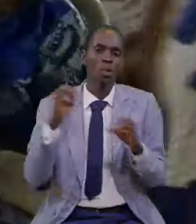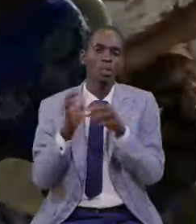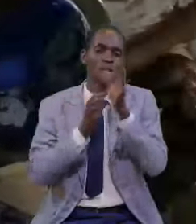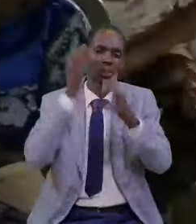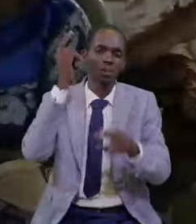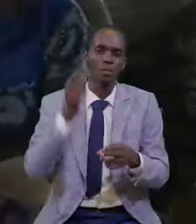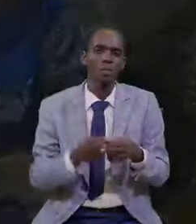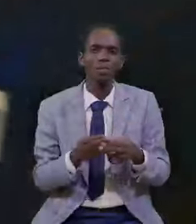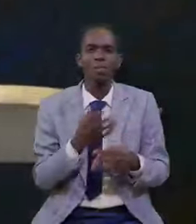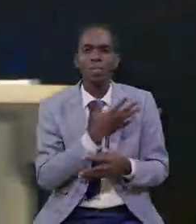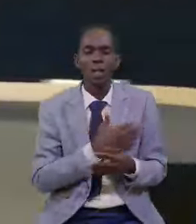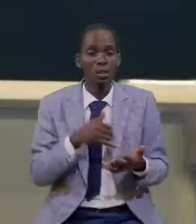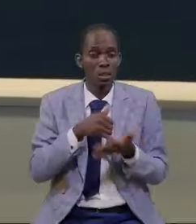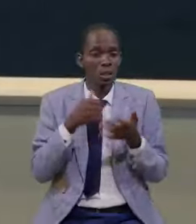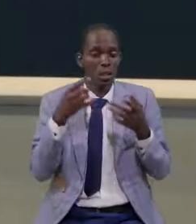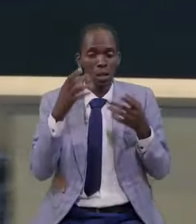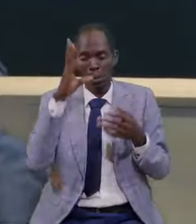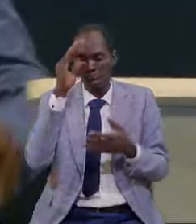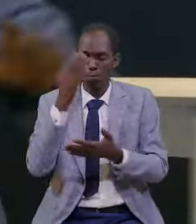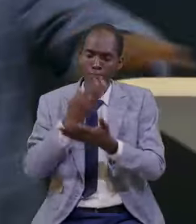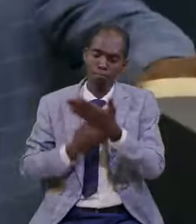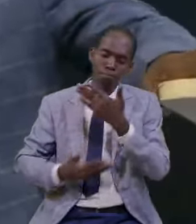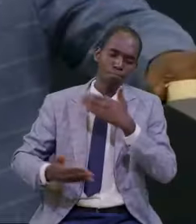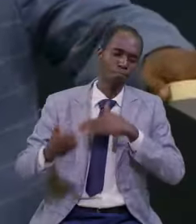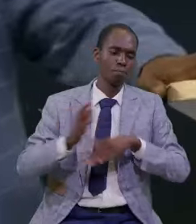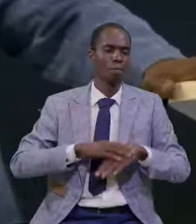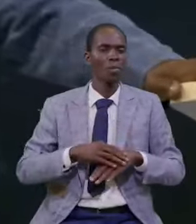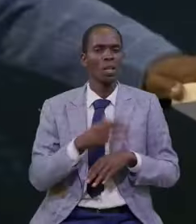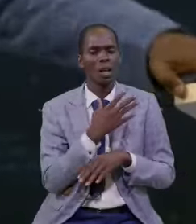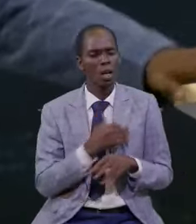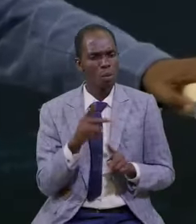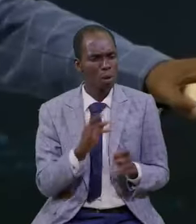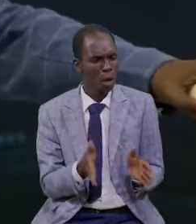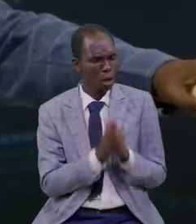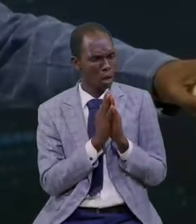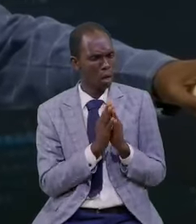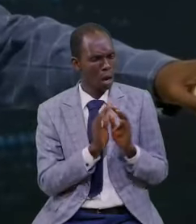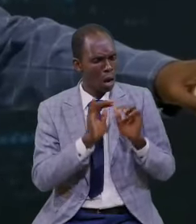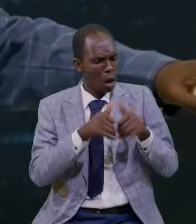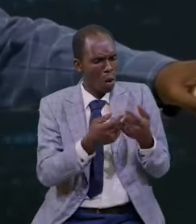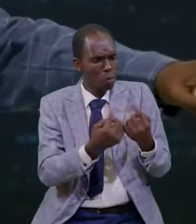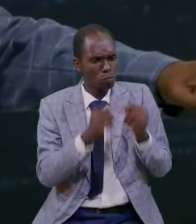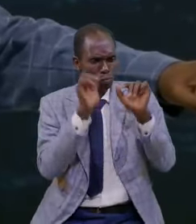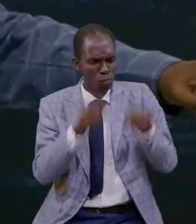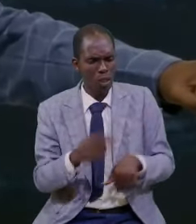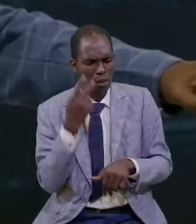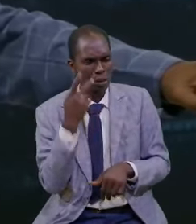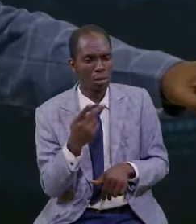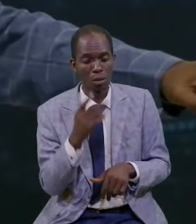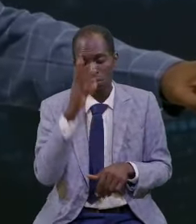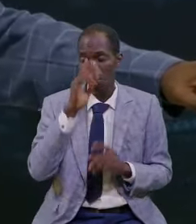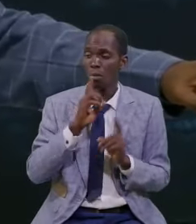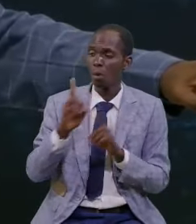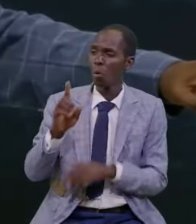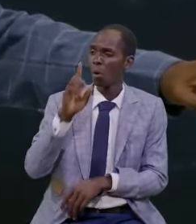came back, and he came back, and they asked him, how are you seeing? He said, a man, the